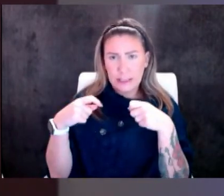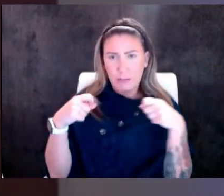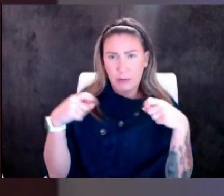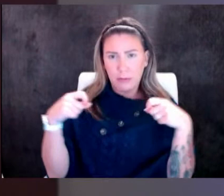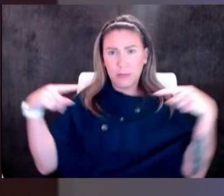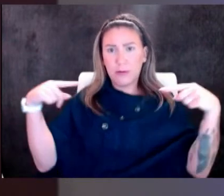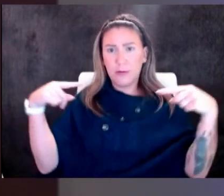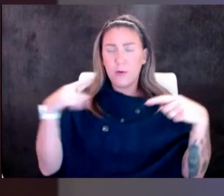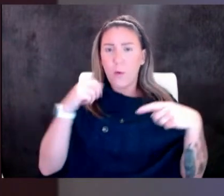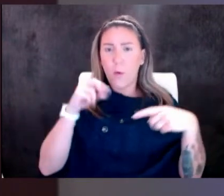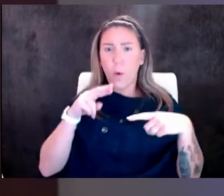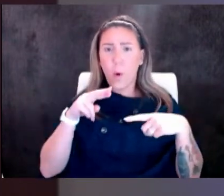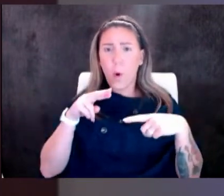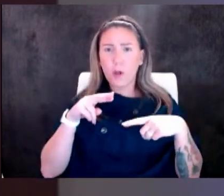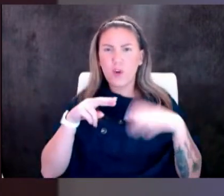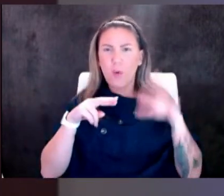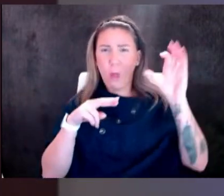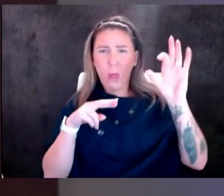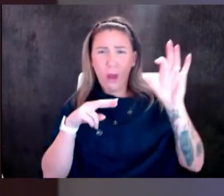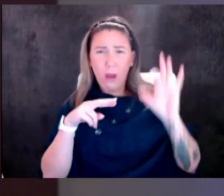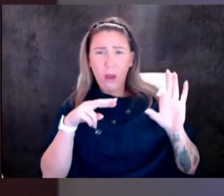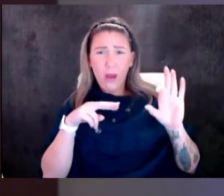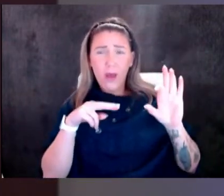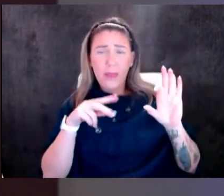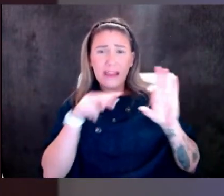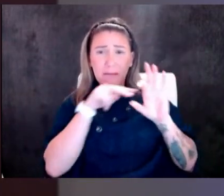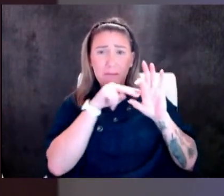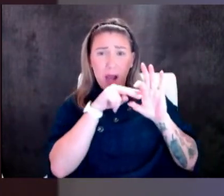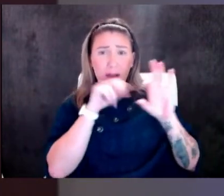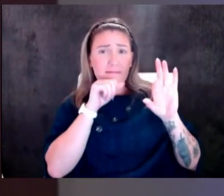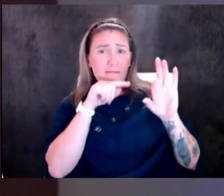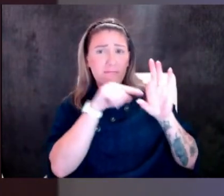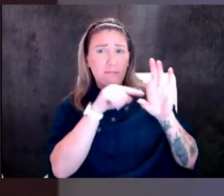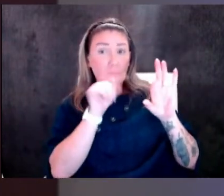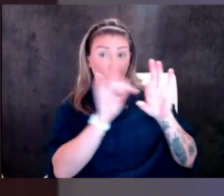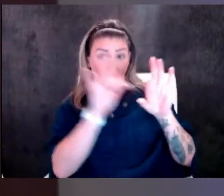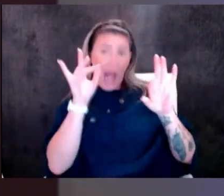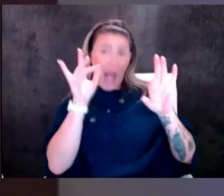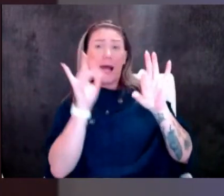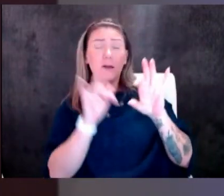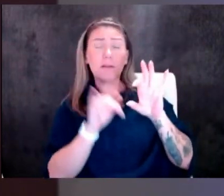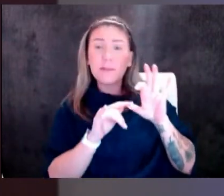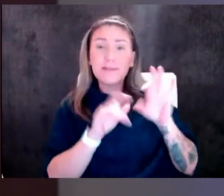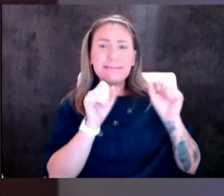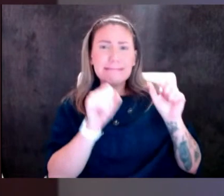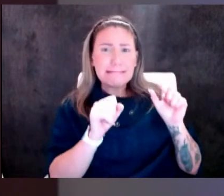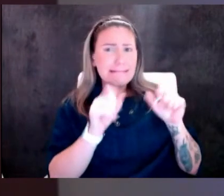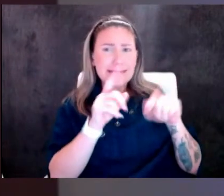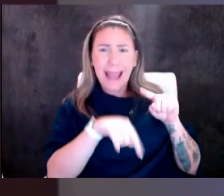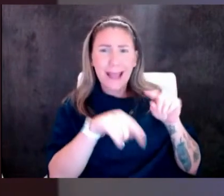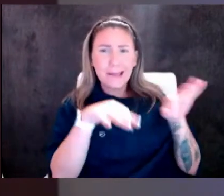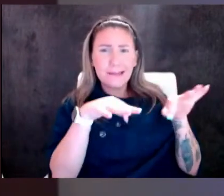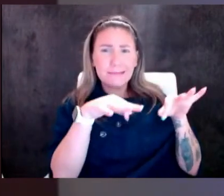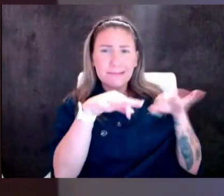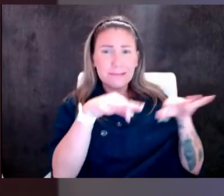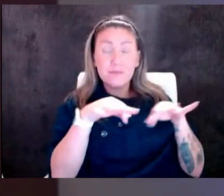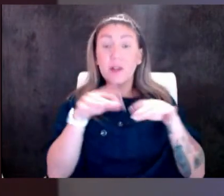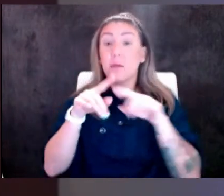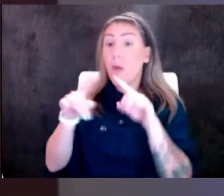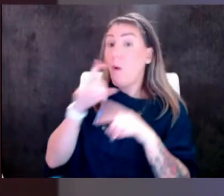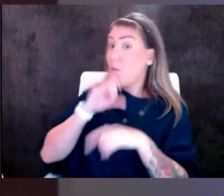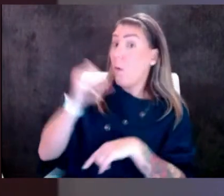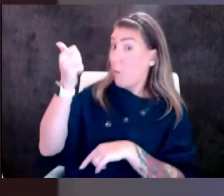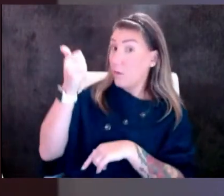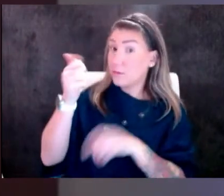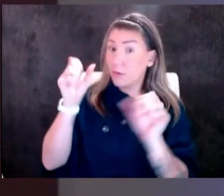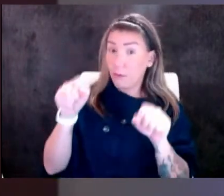an older kid you can. And I think that's, instead of just insulating them, trying to educate them in age-appropriate